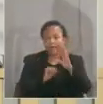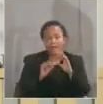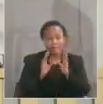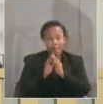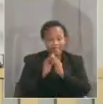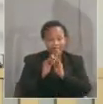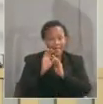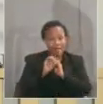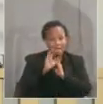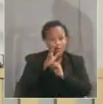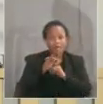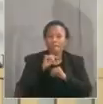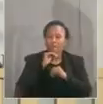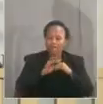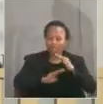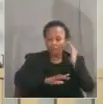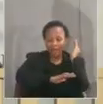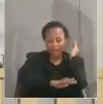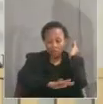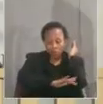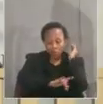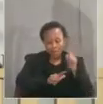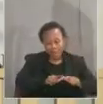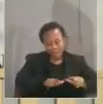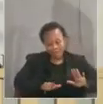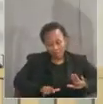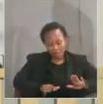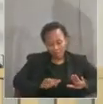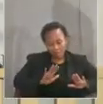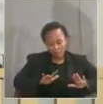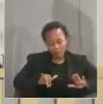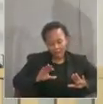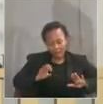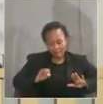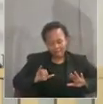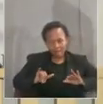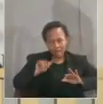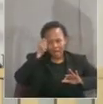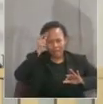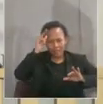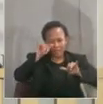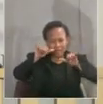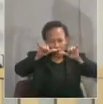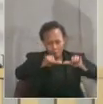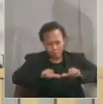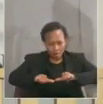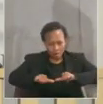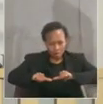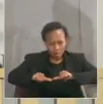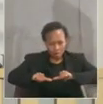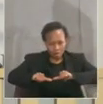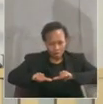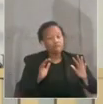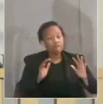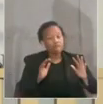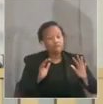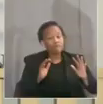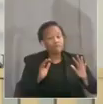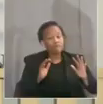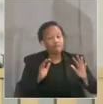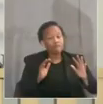grassroots level will be having the common understanding on the progress in preparation for